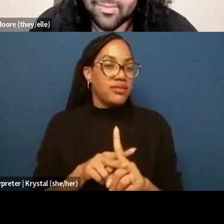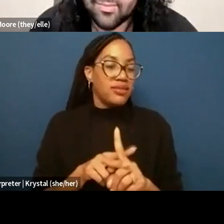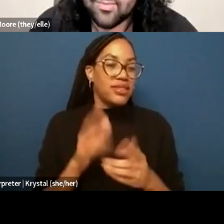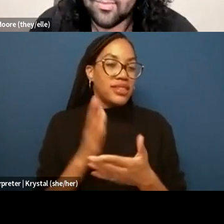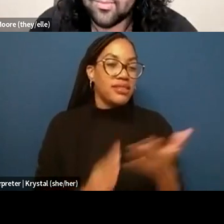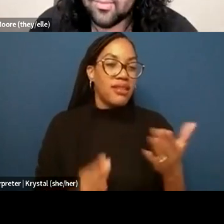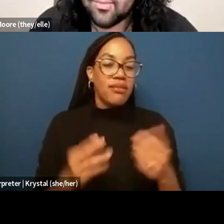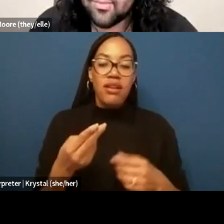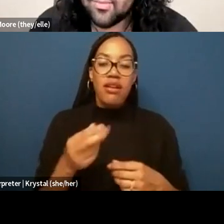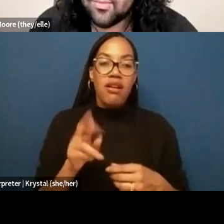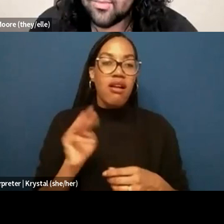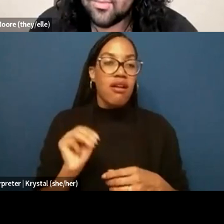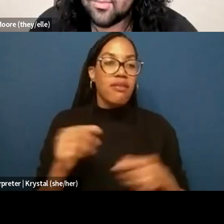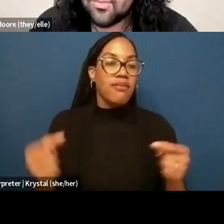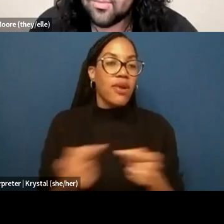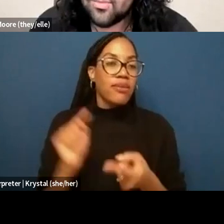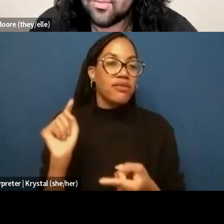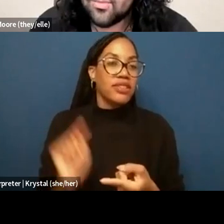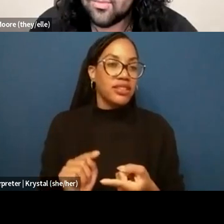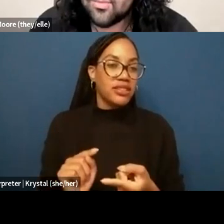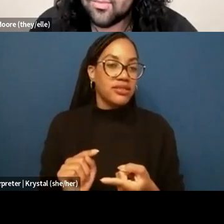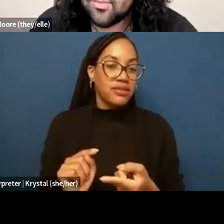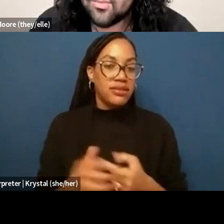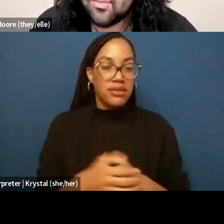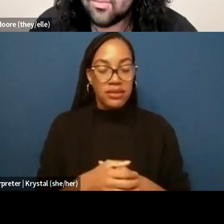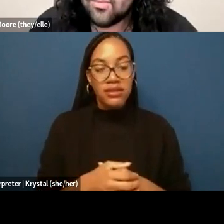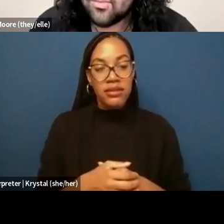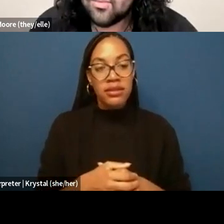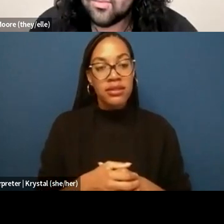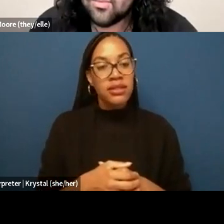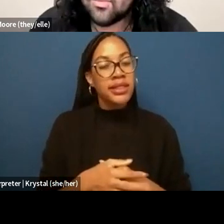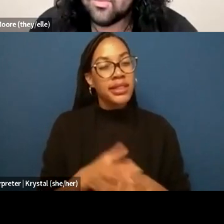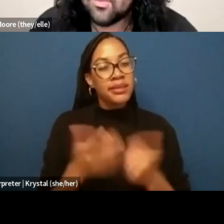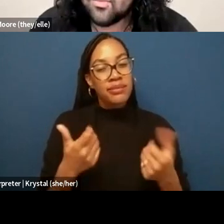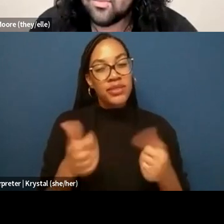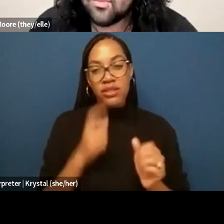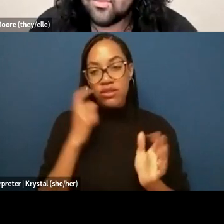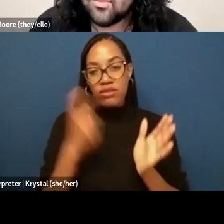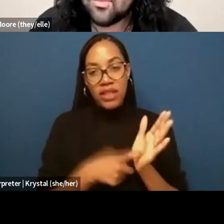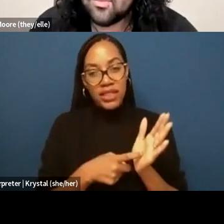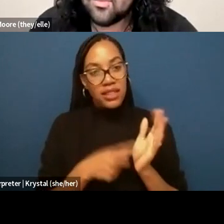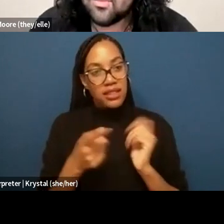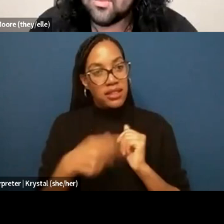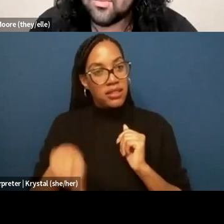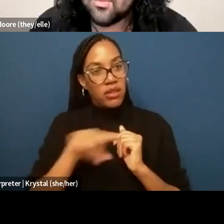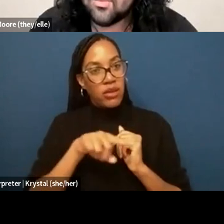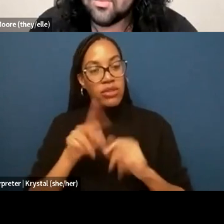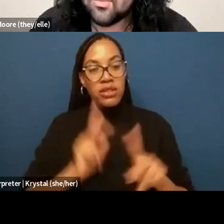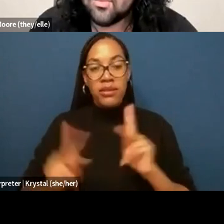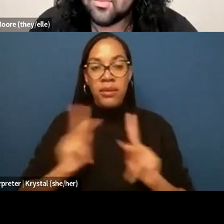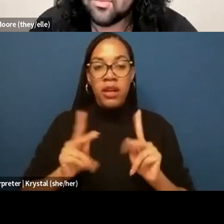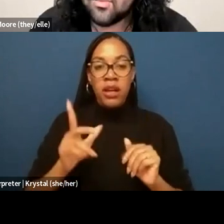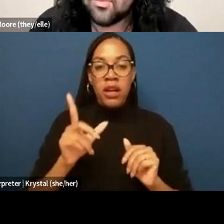much of the origins of it, recognizing those who are living with